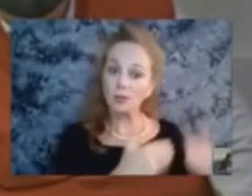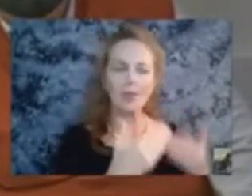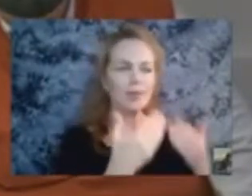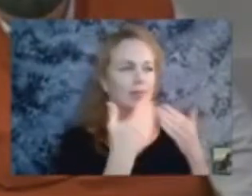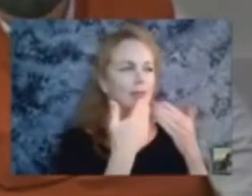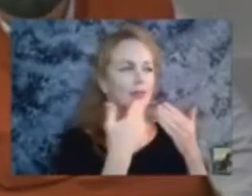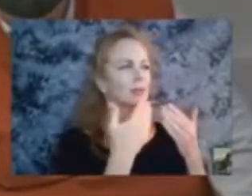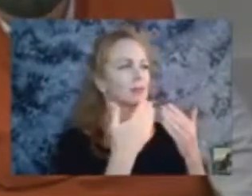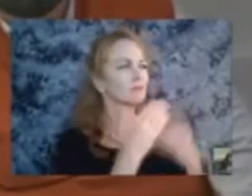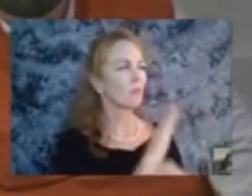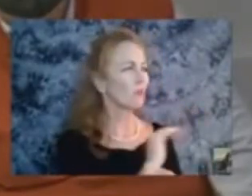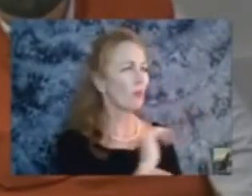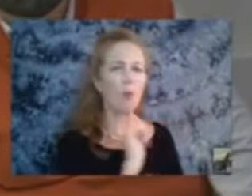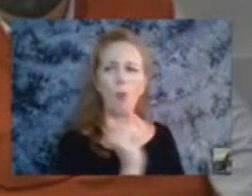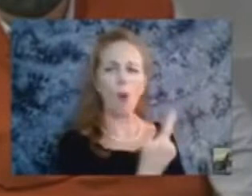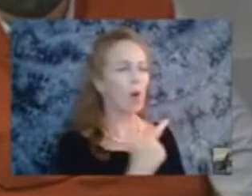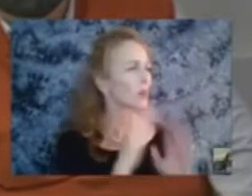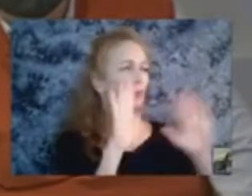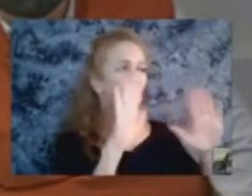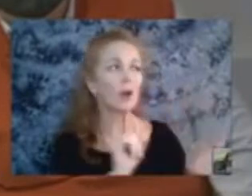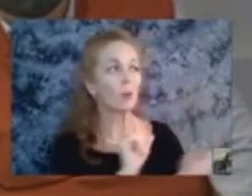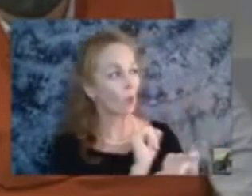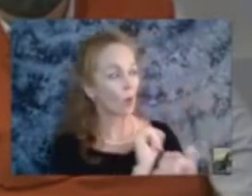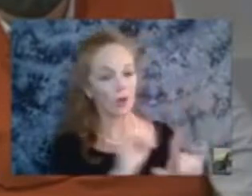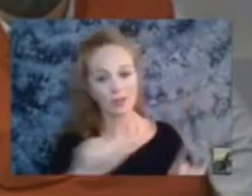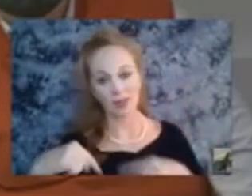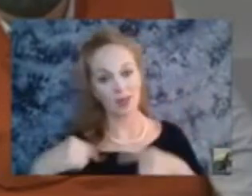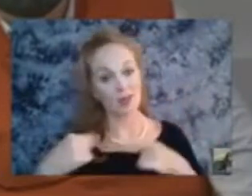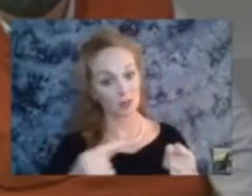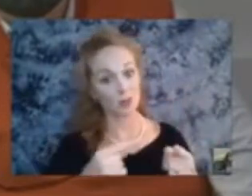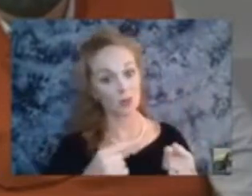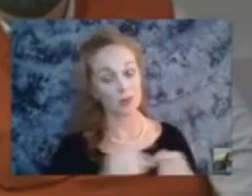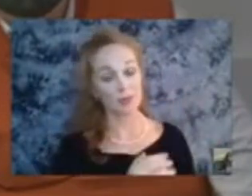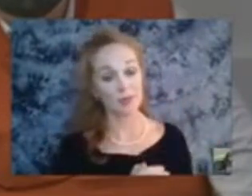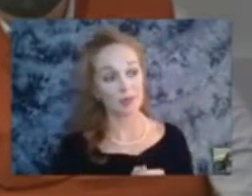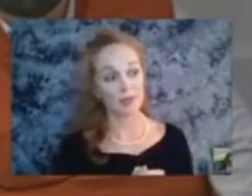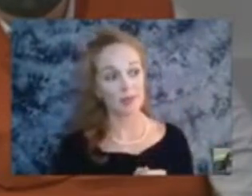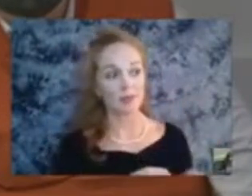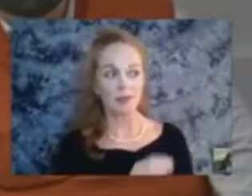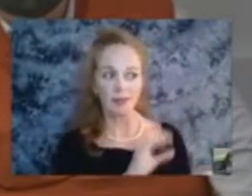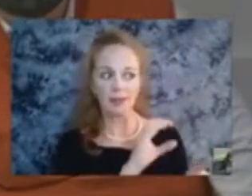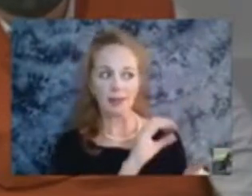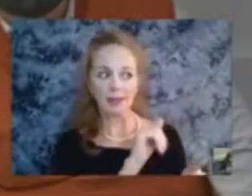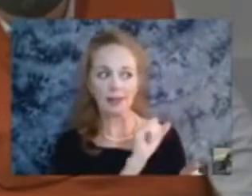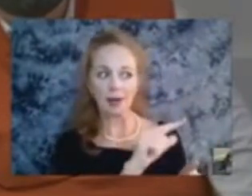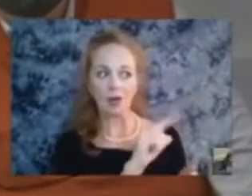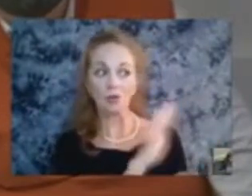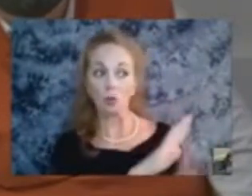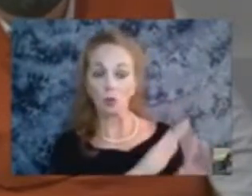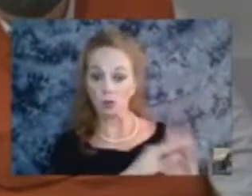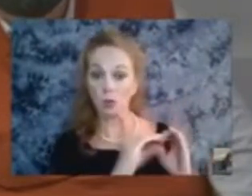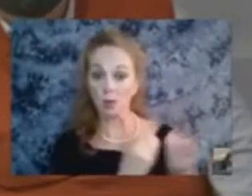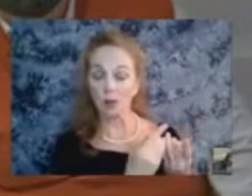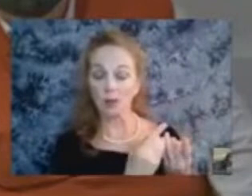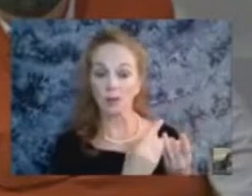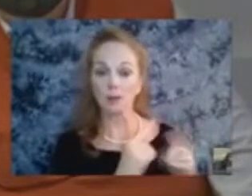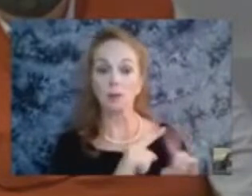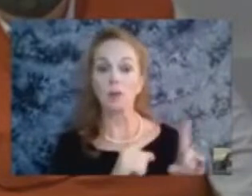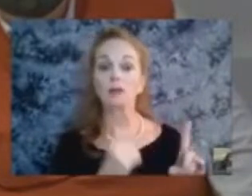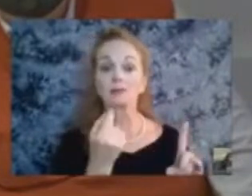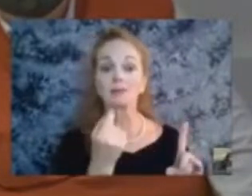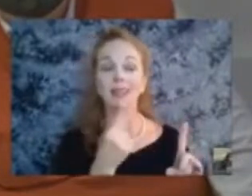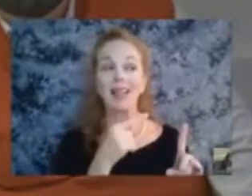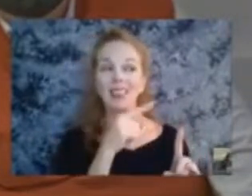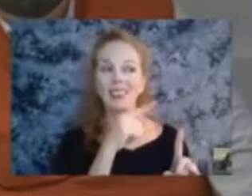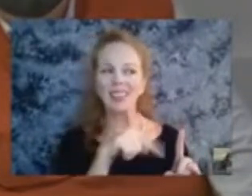This is great work that's been done, Carol Stamp, in your department. But these things are in process, so